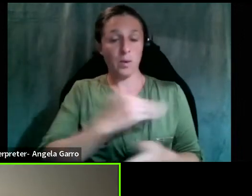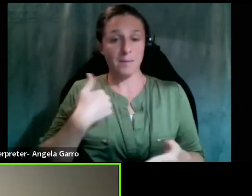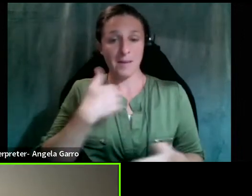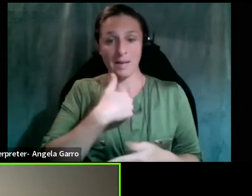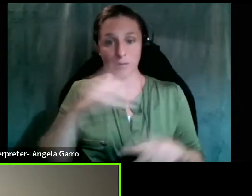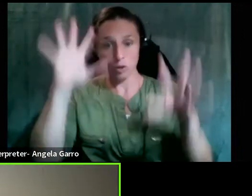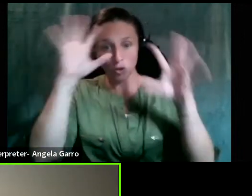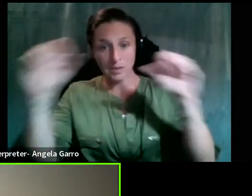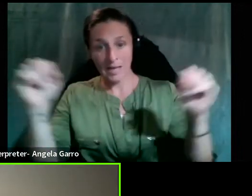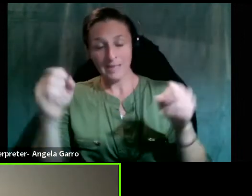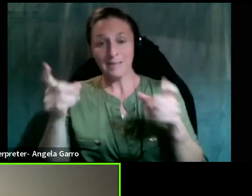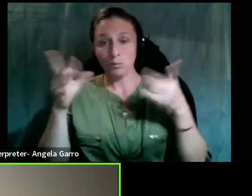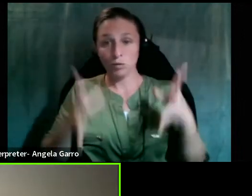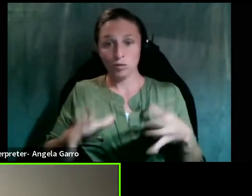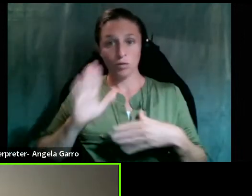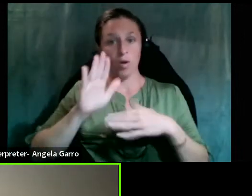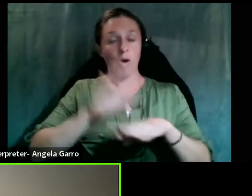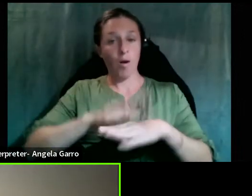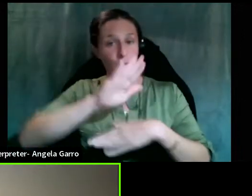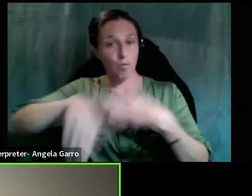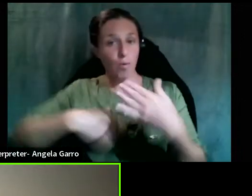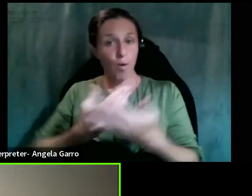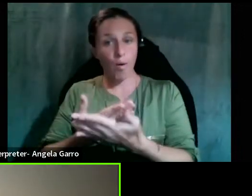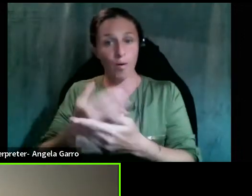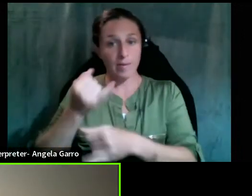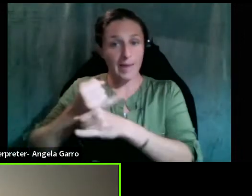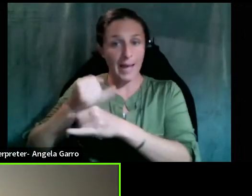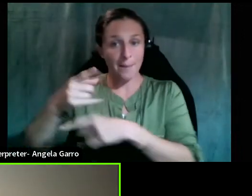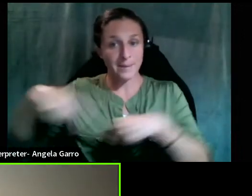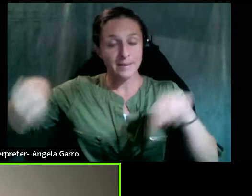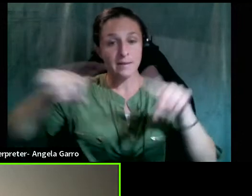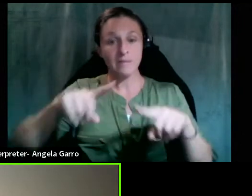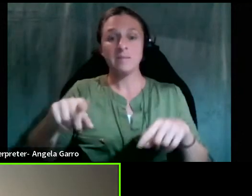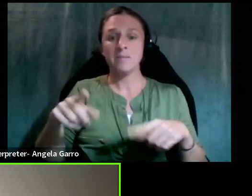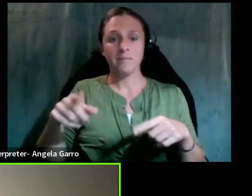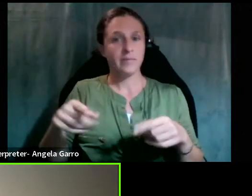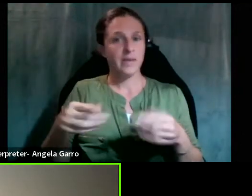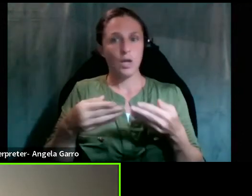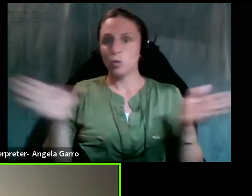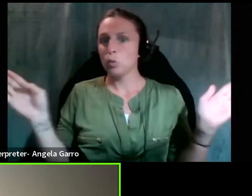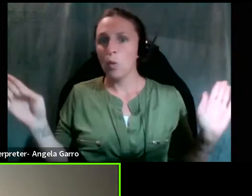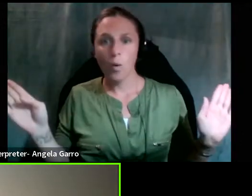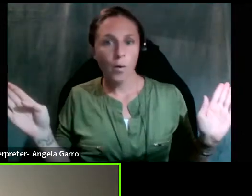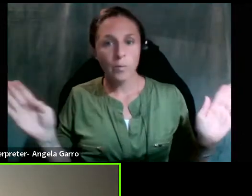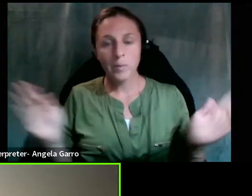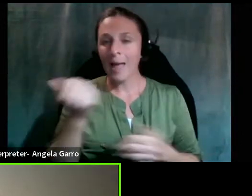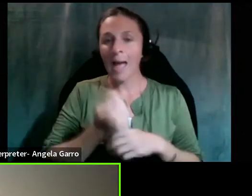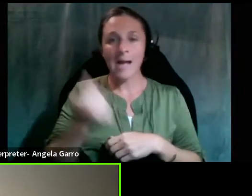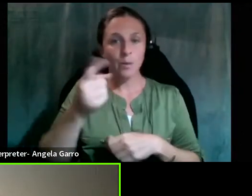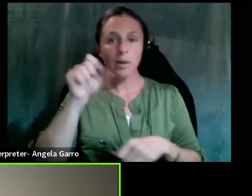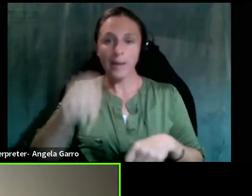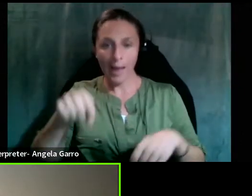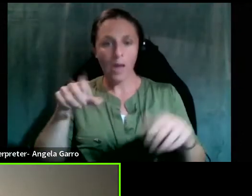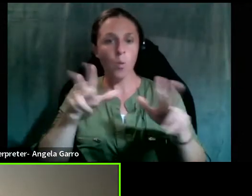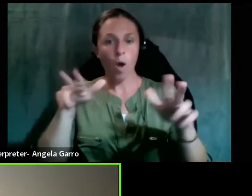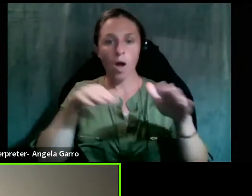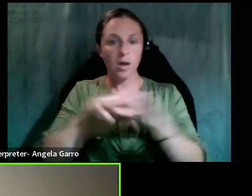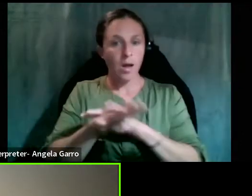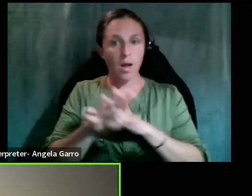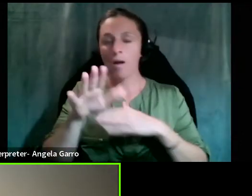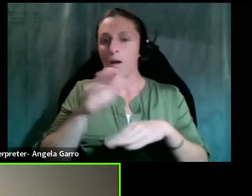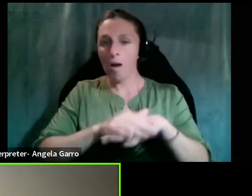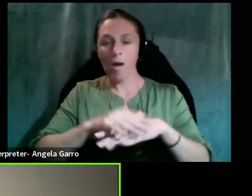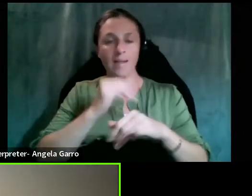and administrators have been on all of the campuses, and they are too open. Anyone can walk onto the campuses at any